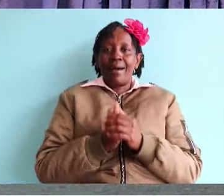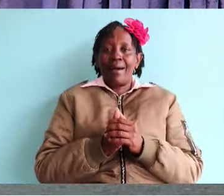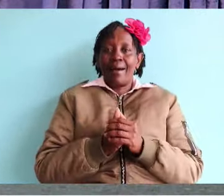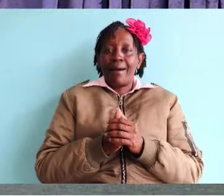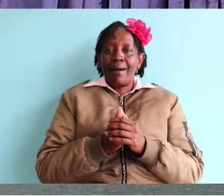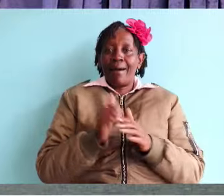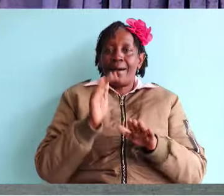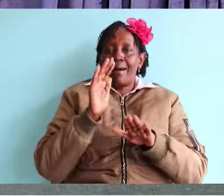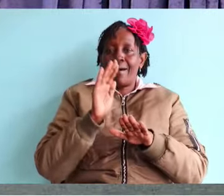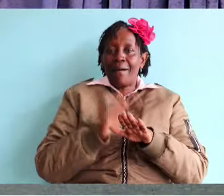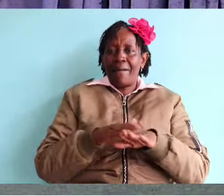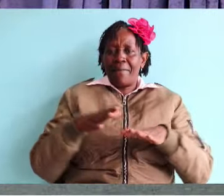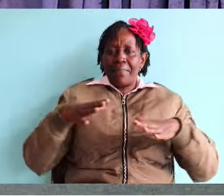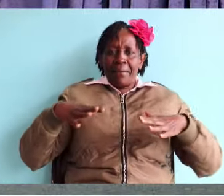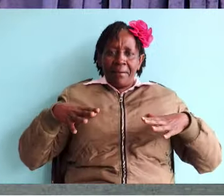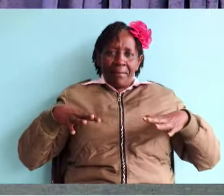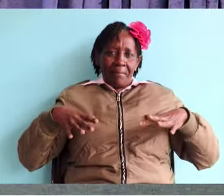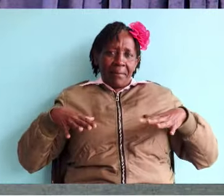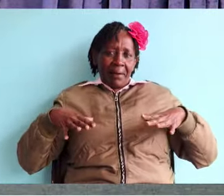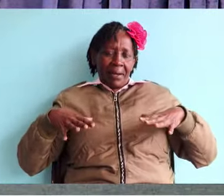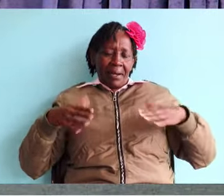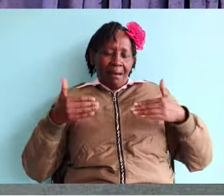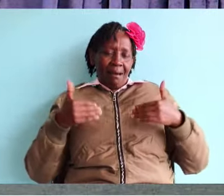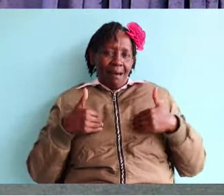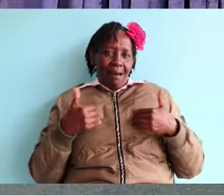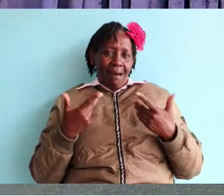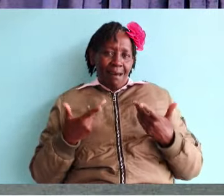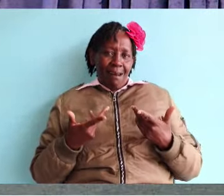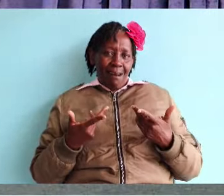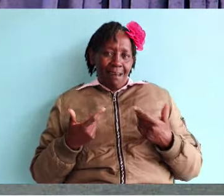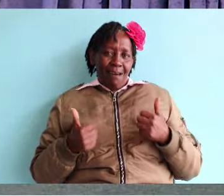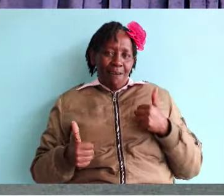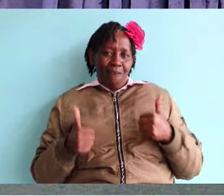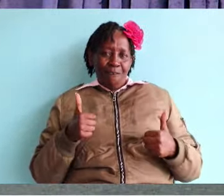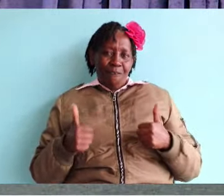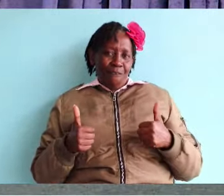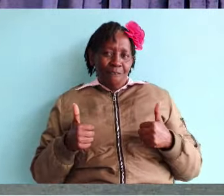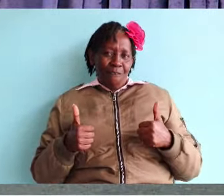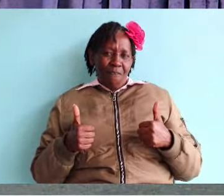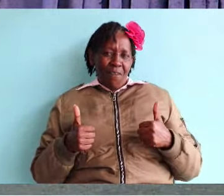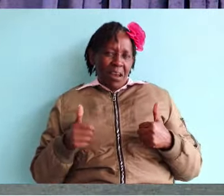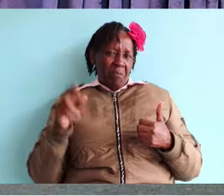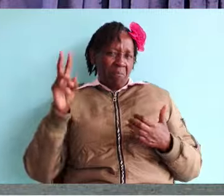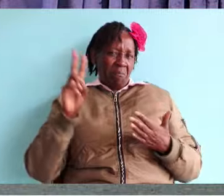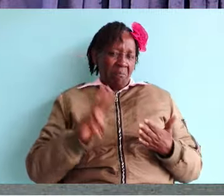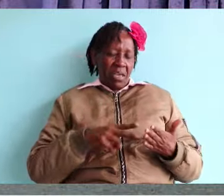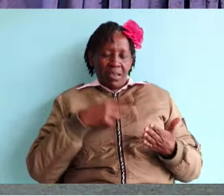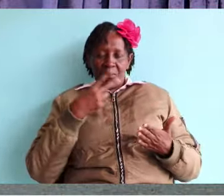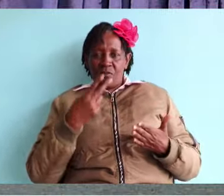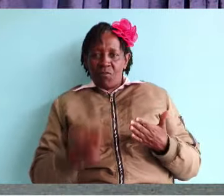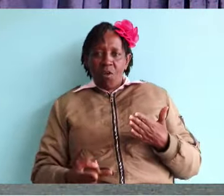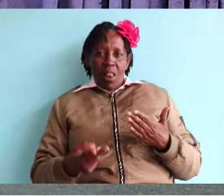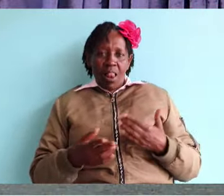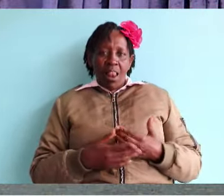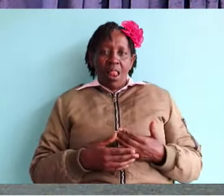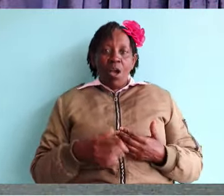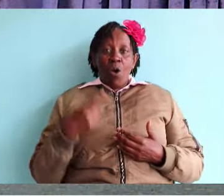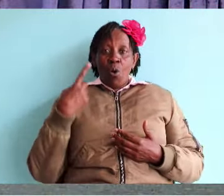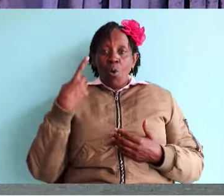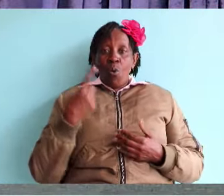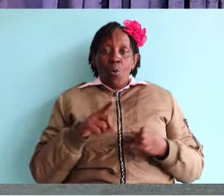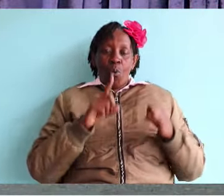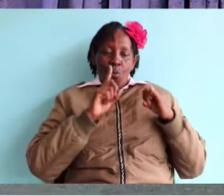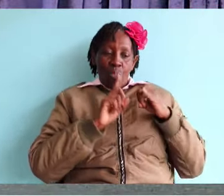on the pride that he had and which brought him to a fall. And one of the things is